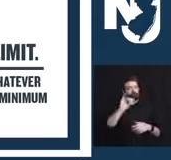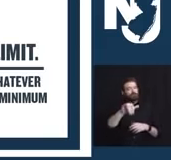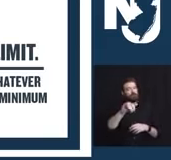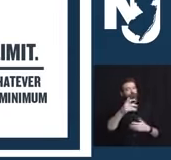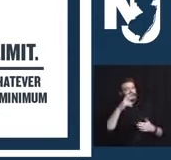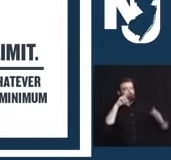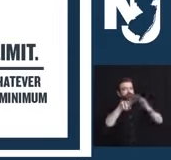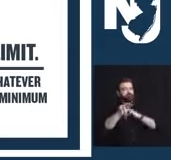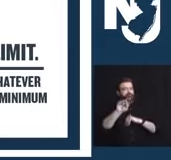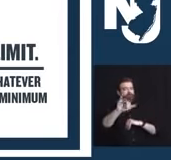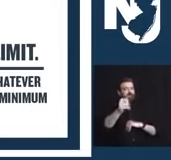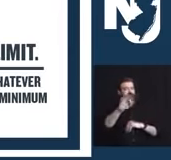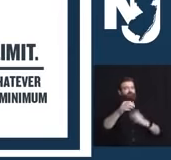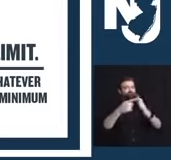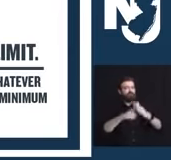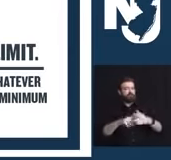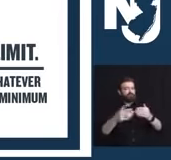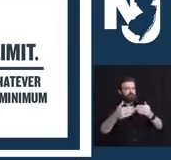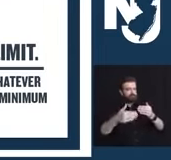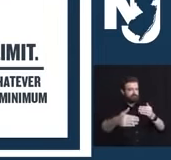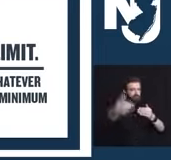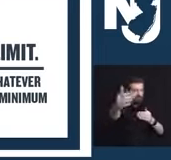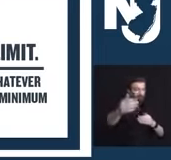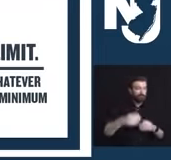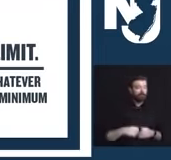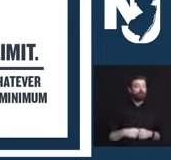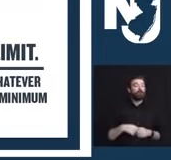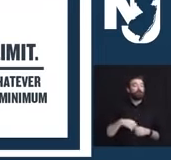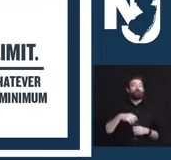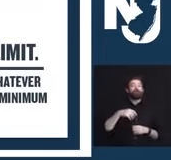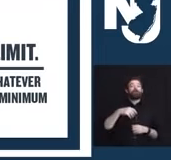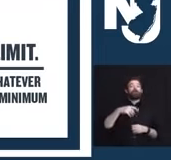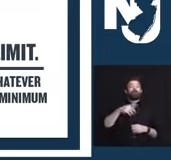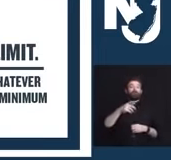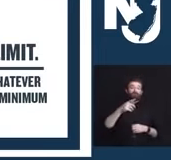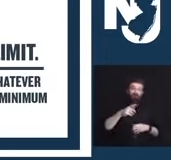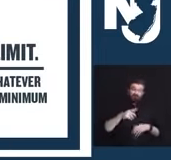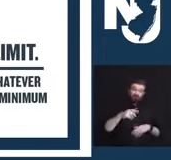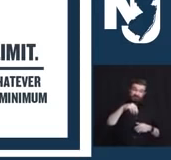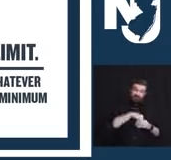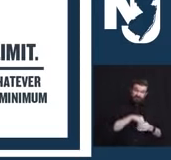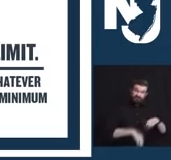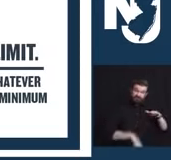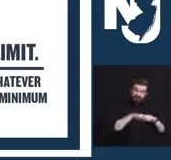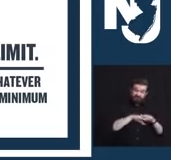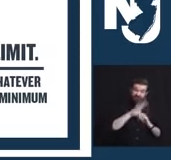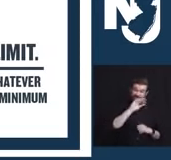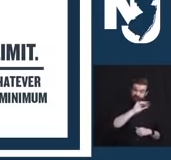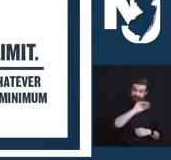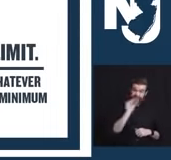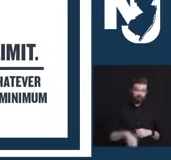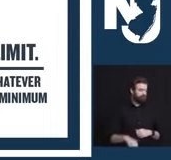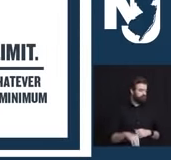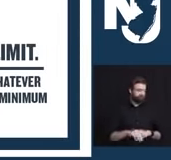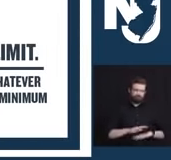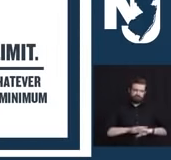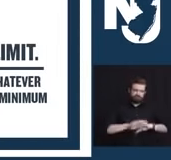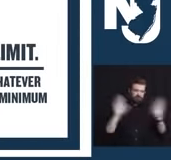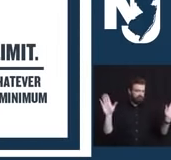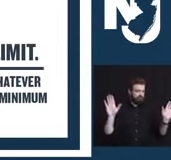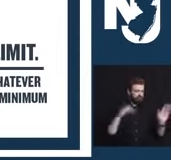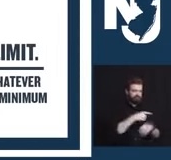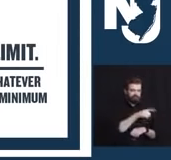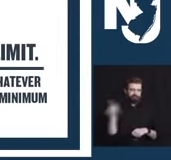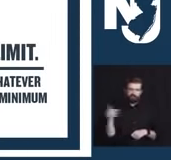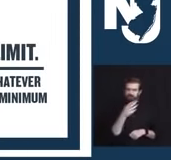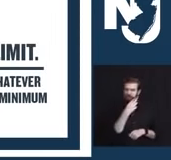current 50% capacity limit and allow restaurants to operate at whatever capacity allows them to continue to ensure a